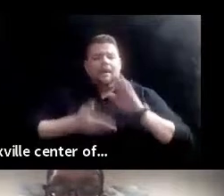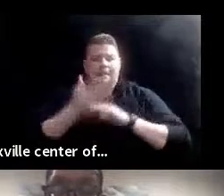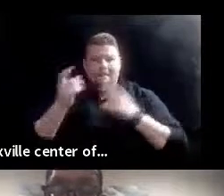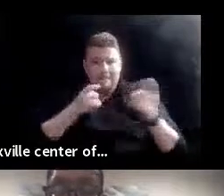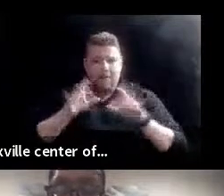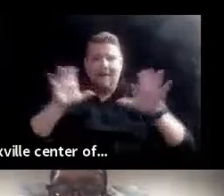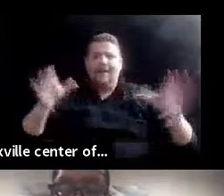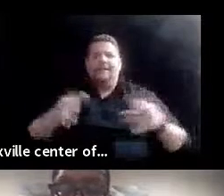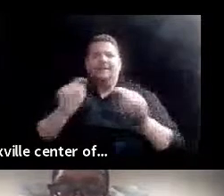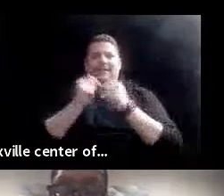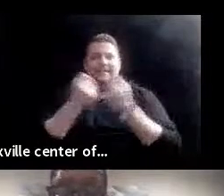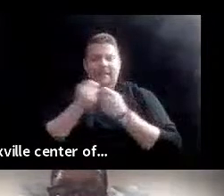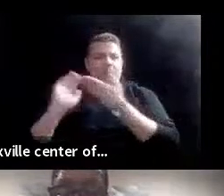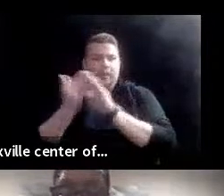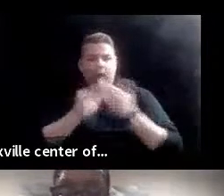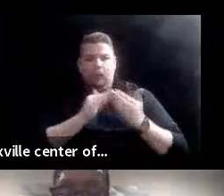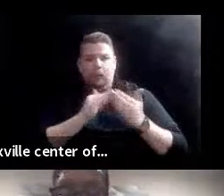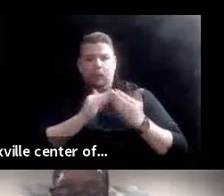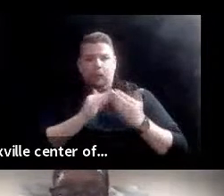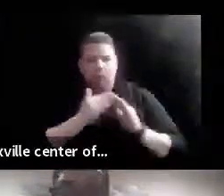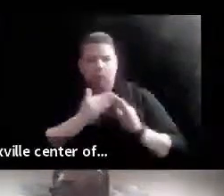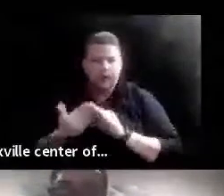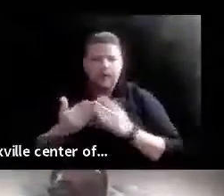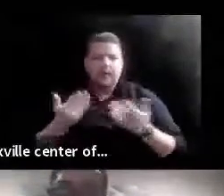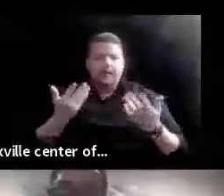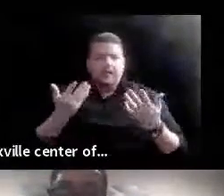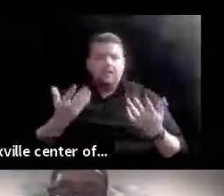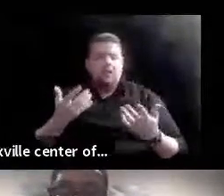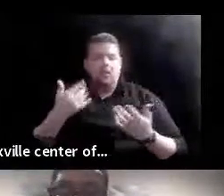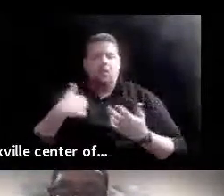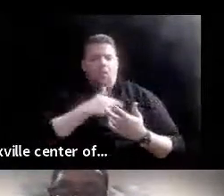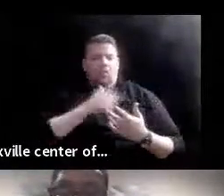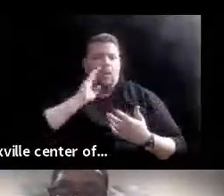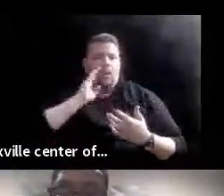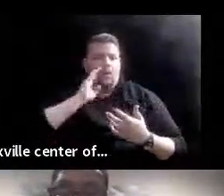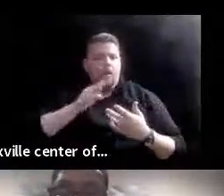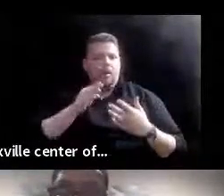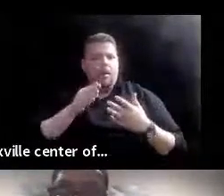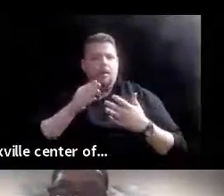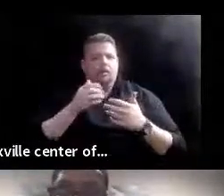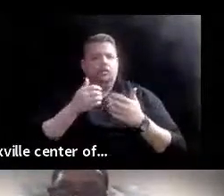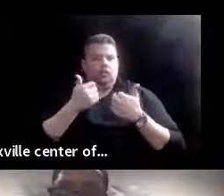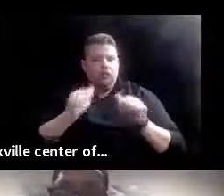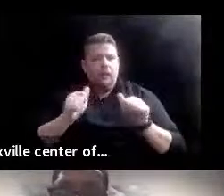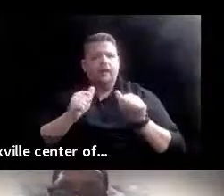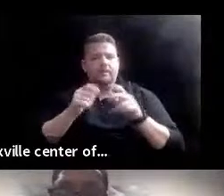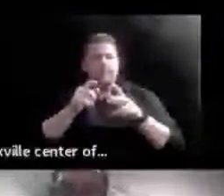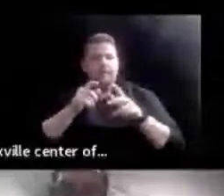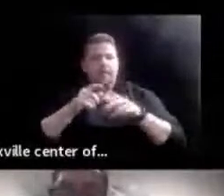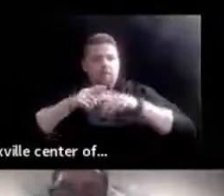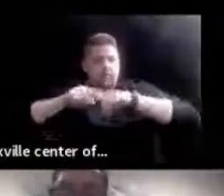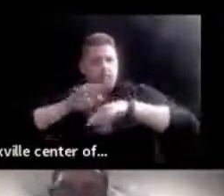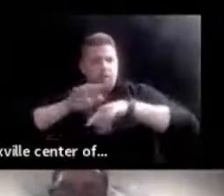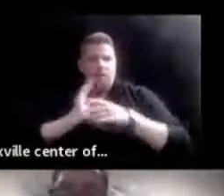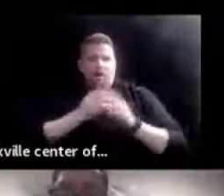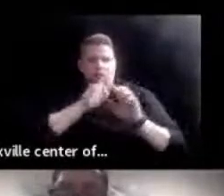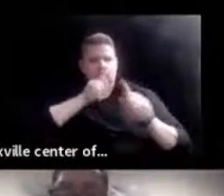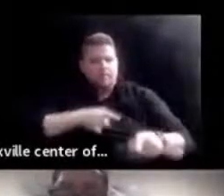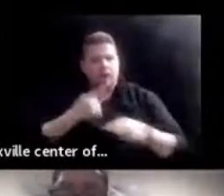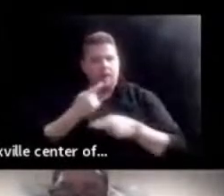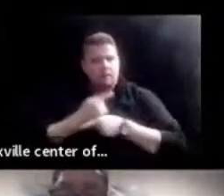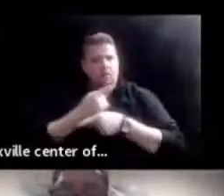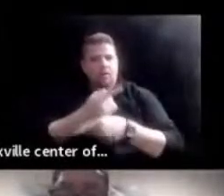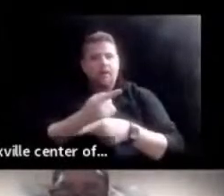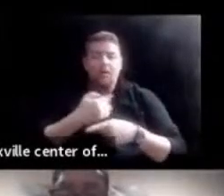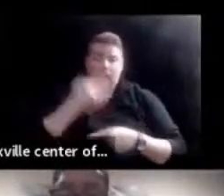in this community, and we're going to try to be very measured in our response, because we know there's a